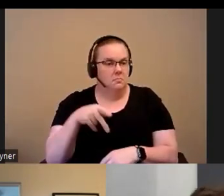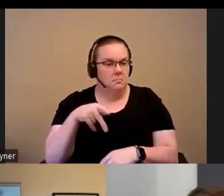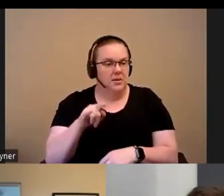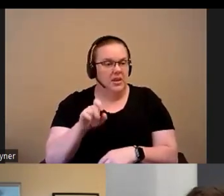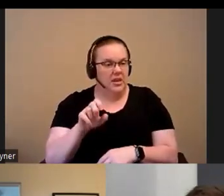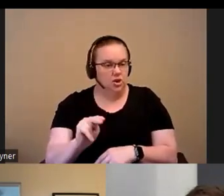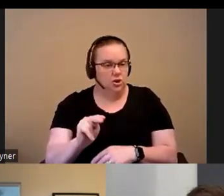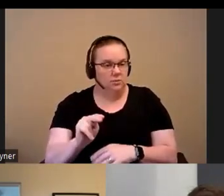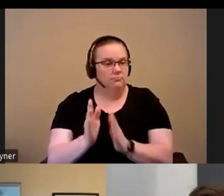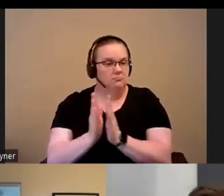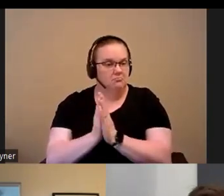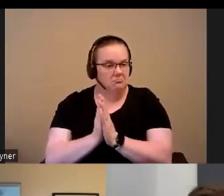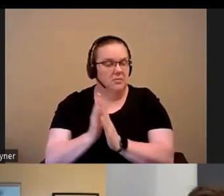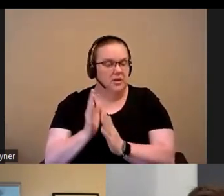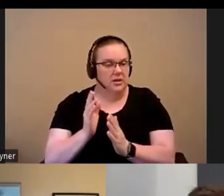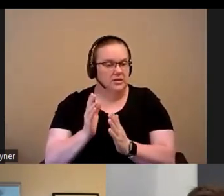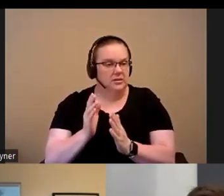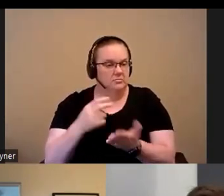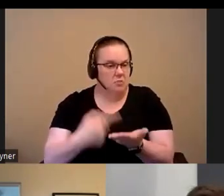than discrete ones.